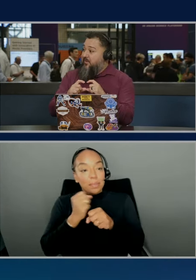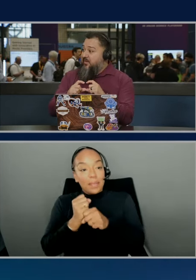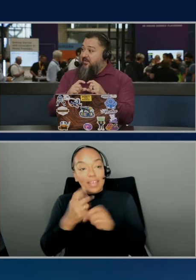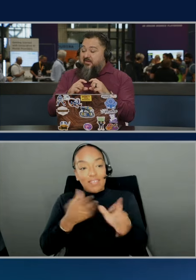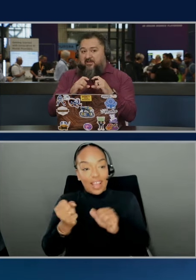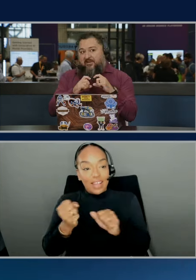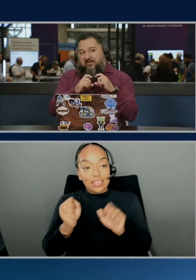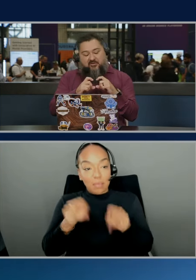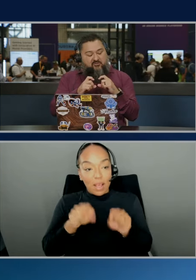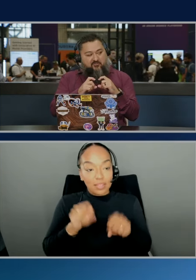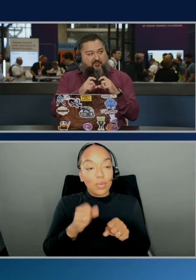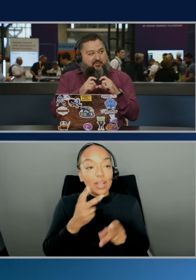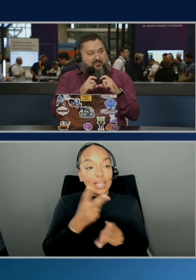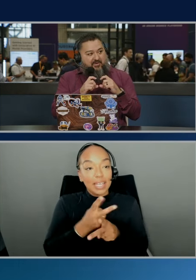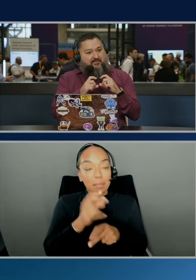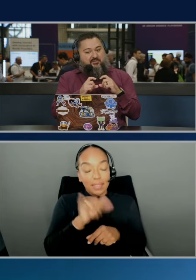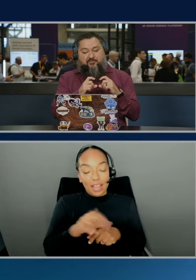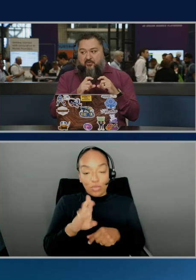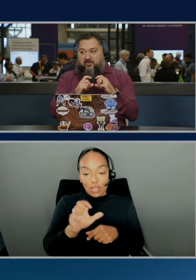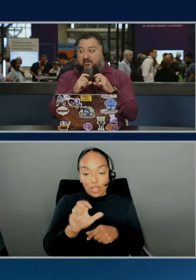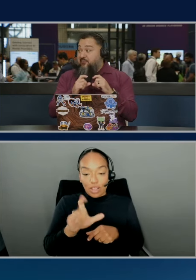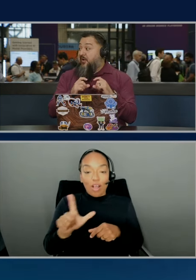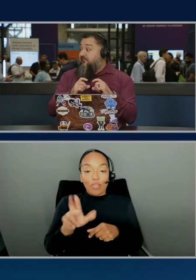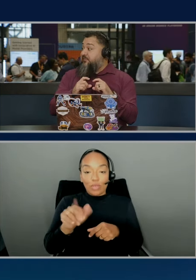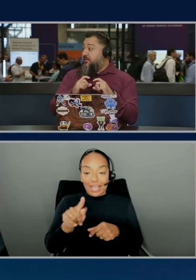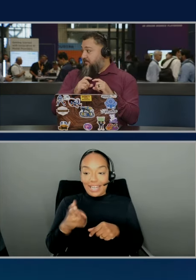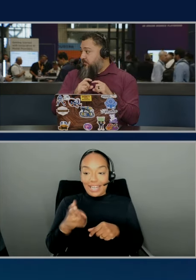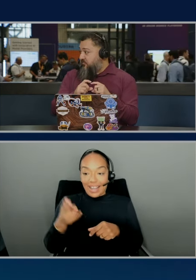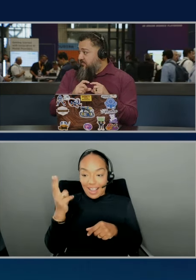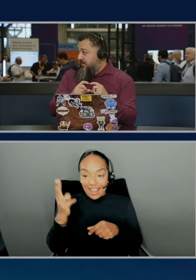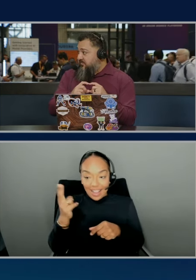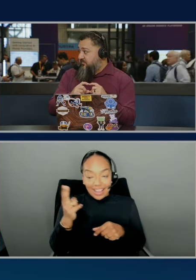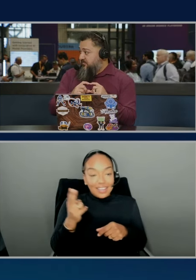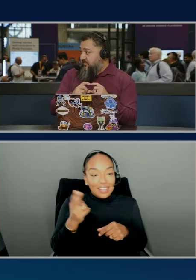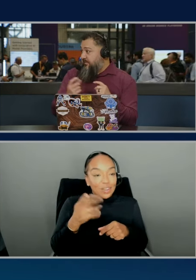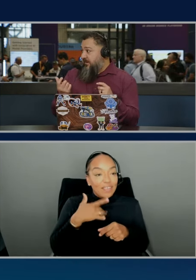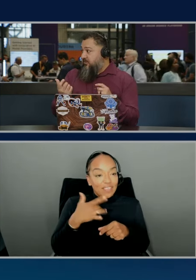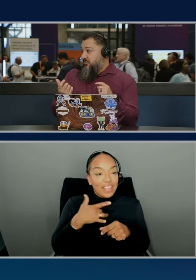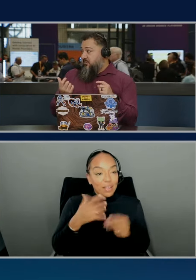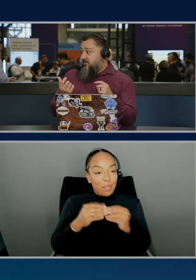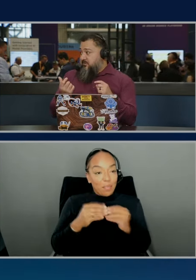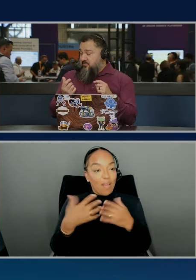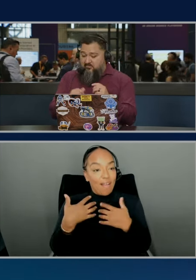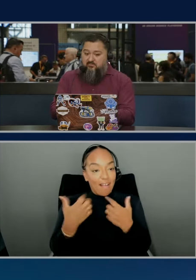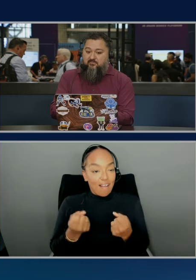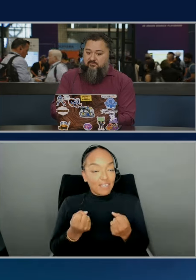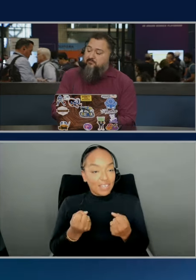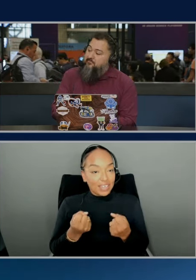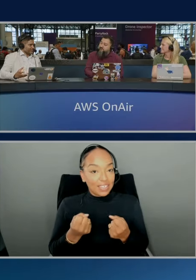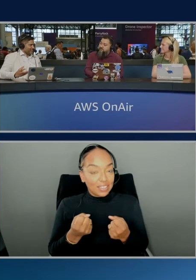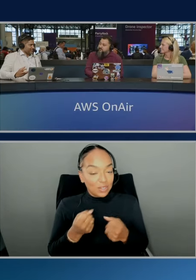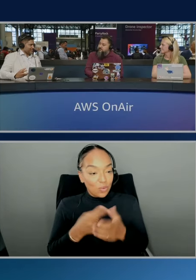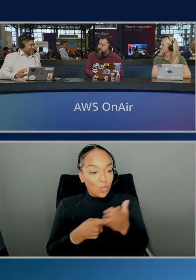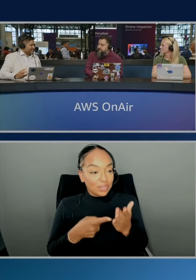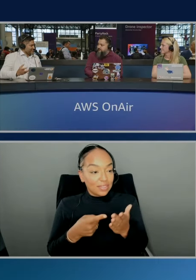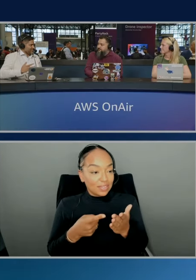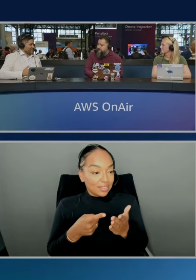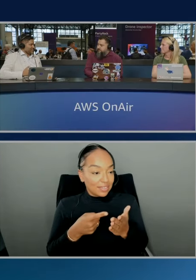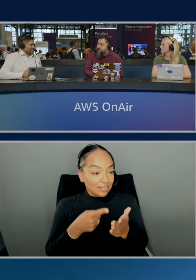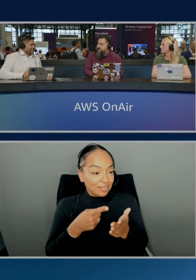super high, and make it easier for folks to be able to deploy and feel confident about what's coming back to them. Is that about accurate? Yeah, exactly. Having very